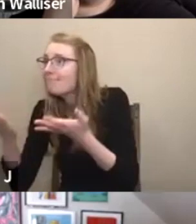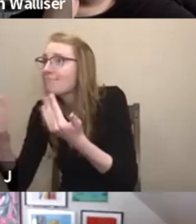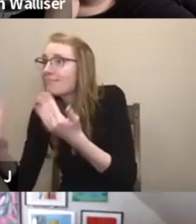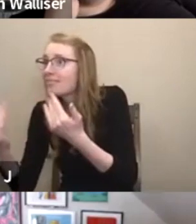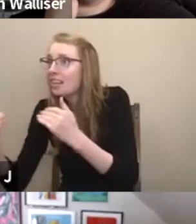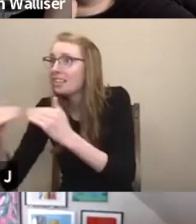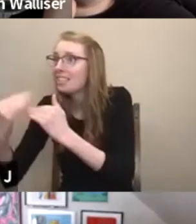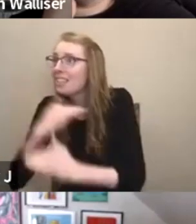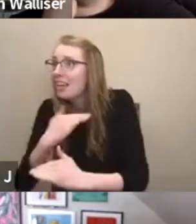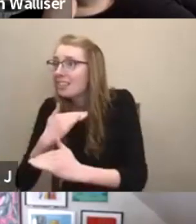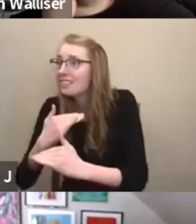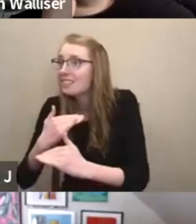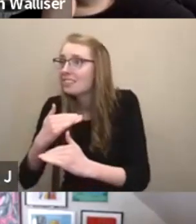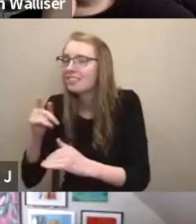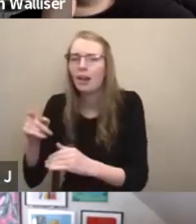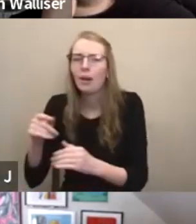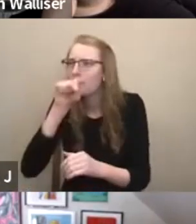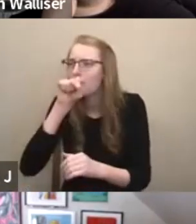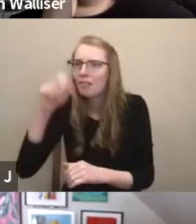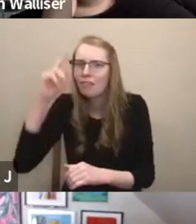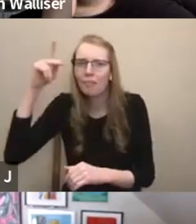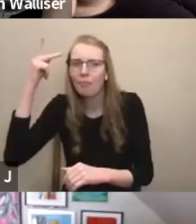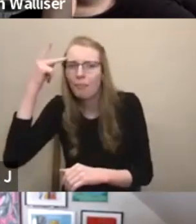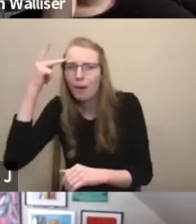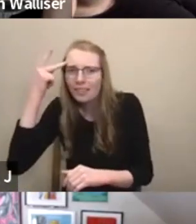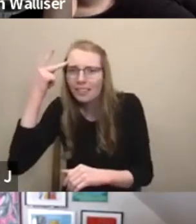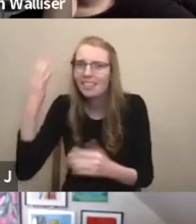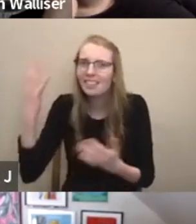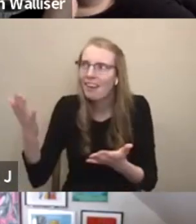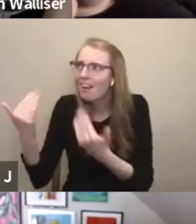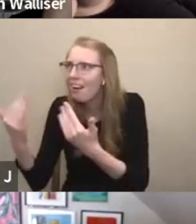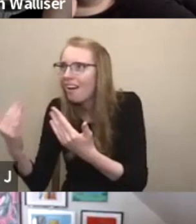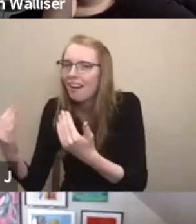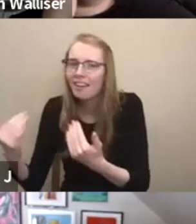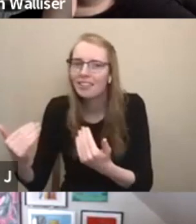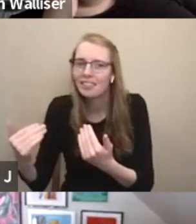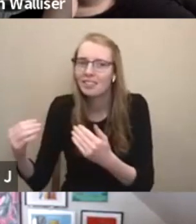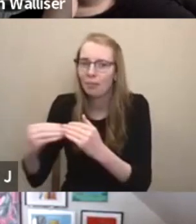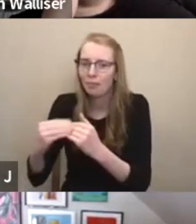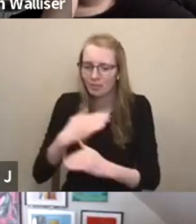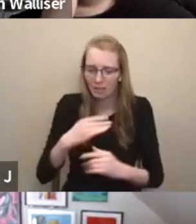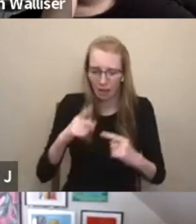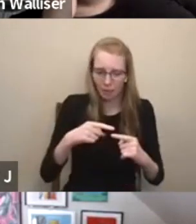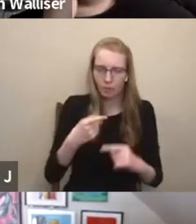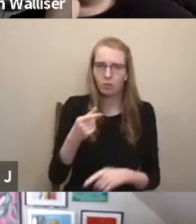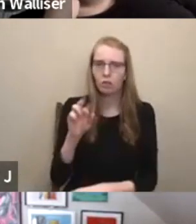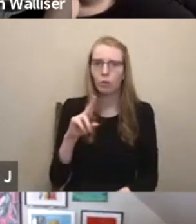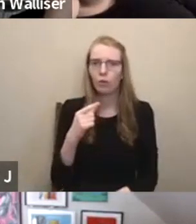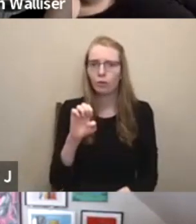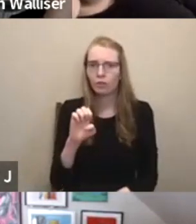me your plays. And I liked his plays, and I loved Mrs. Singing Me. And so when this idea of doing a play about George Reed came up, I went, hey,